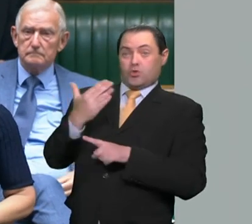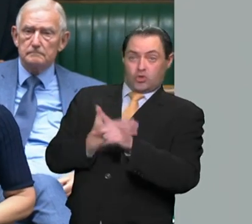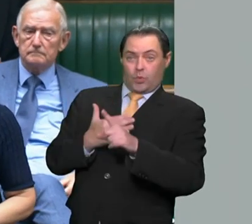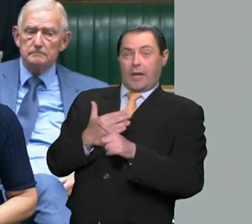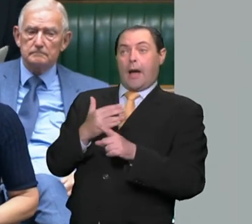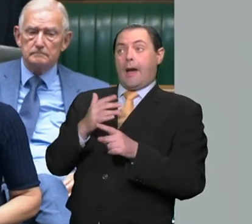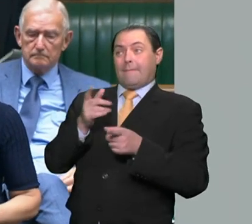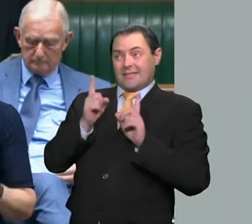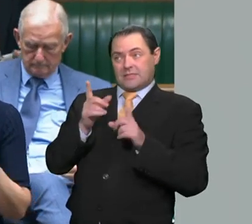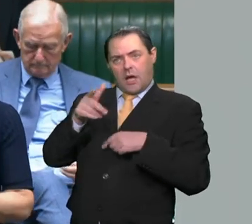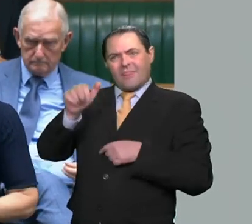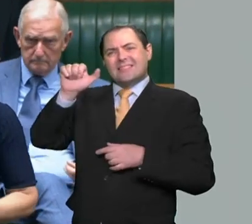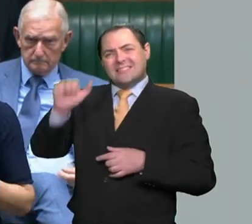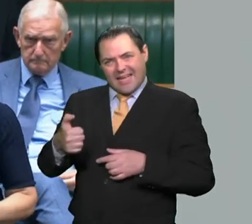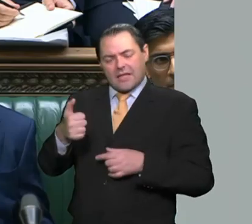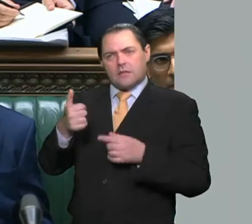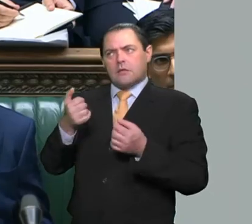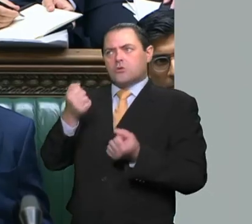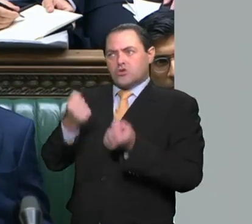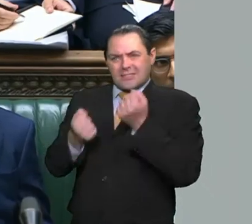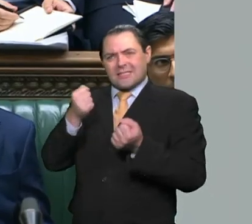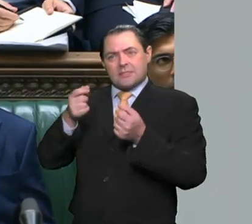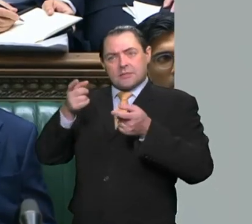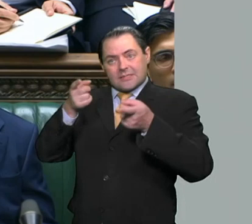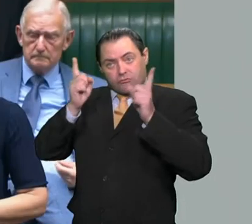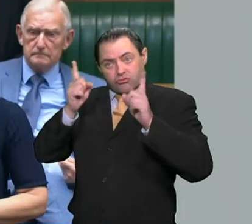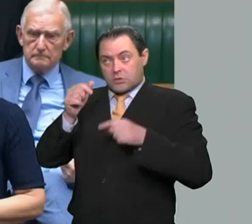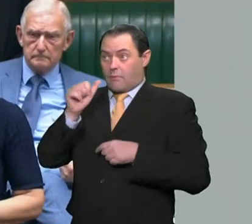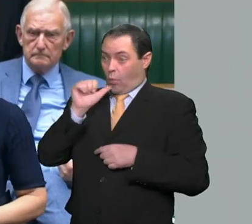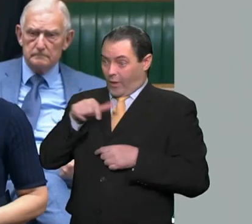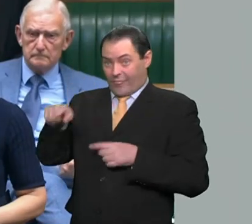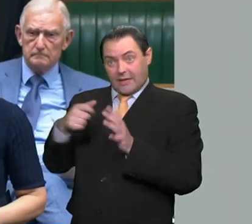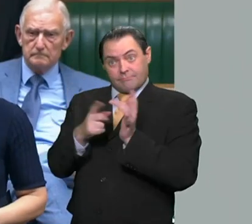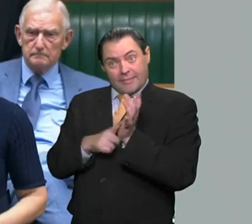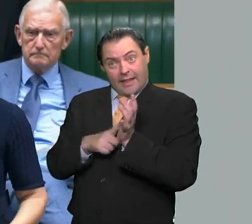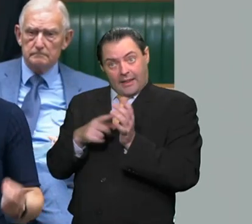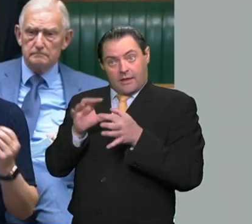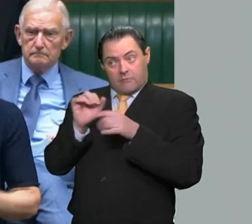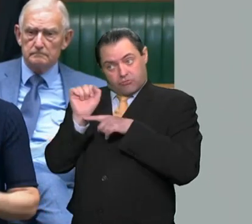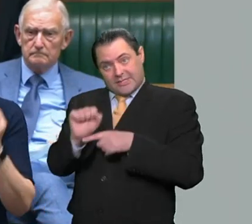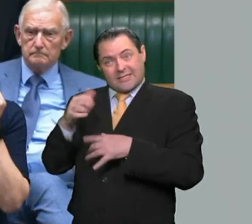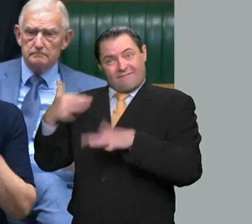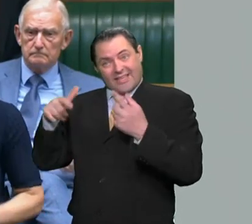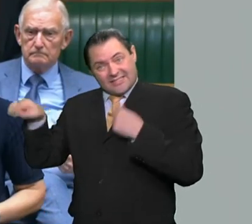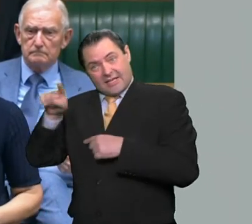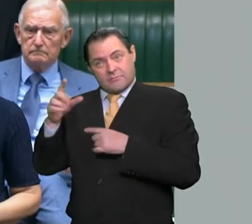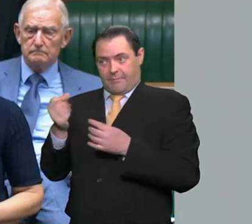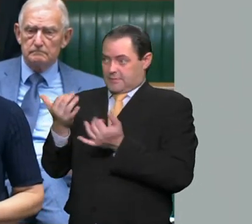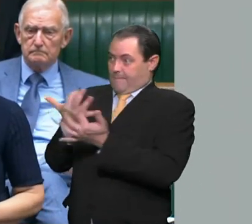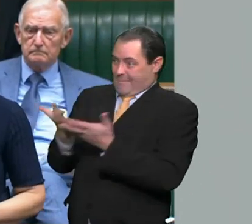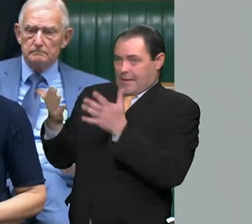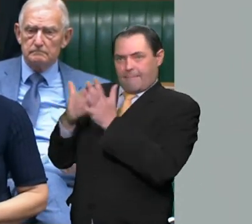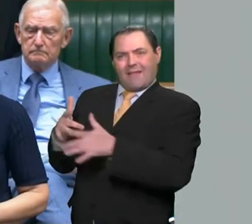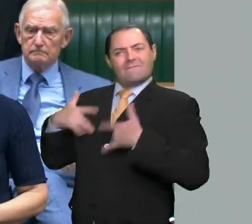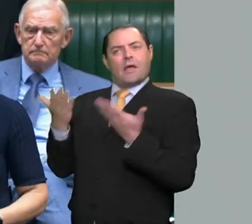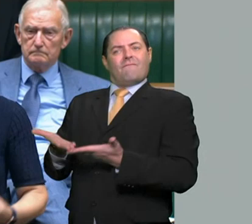Justice Secretary. So will he commit here today to delivering that long overdue victims bill and bring justice to millions of victims across